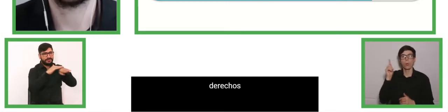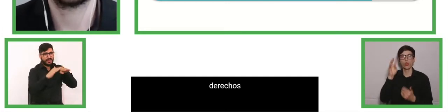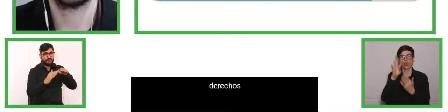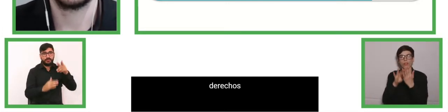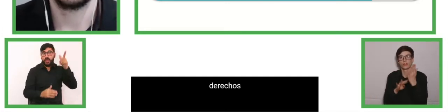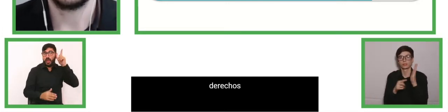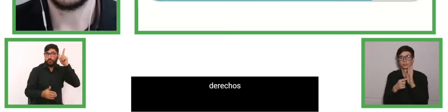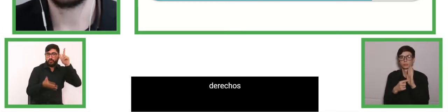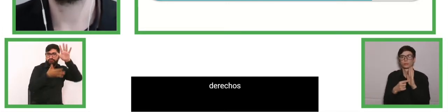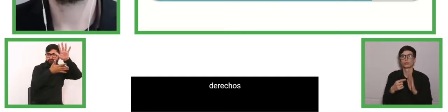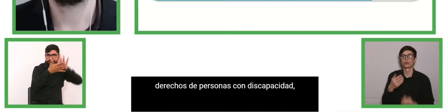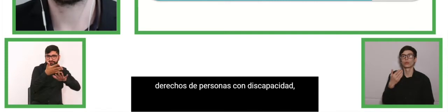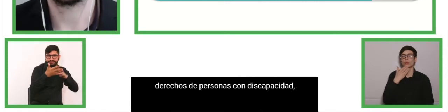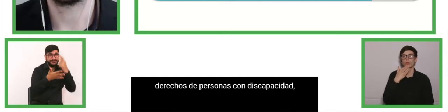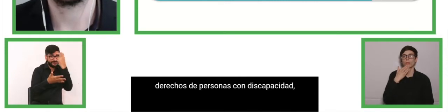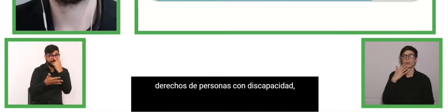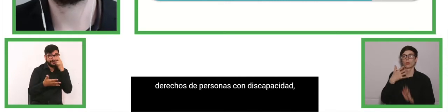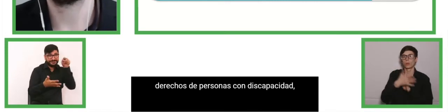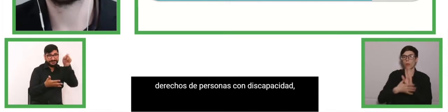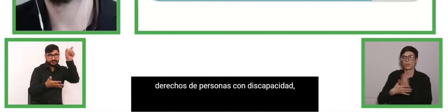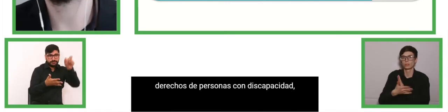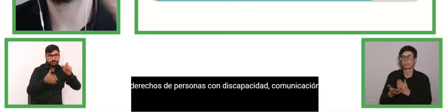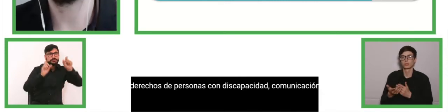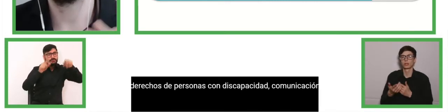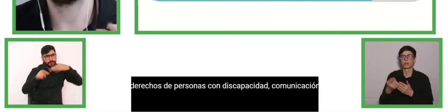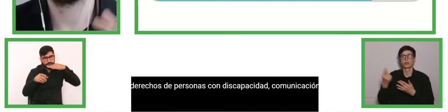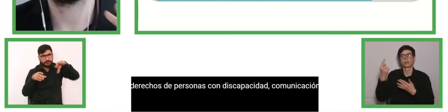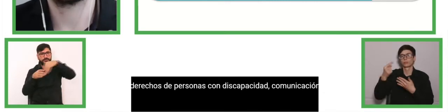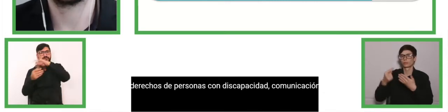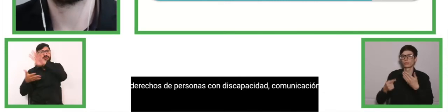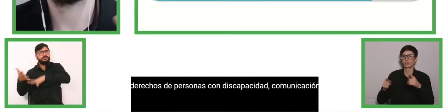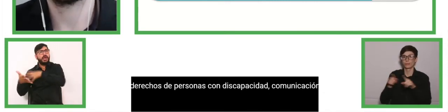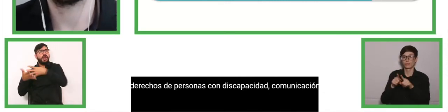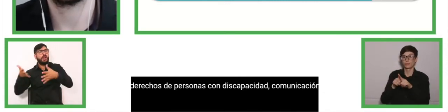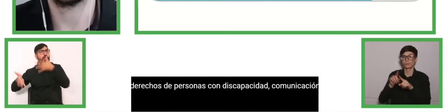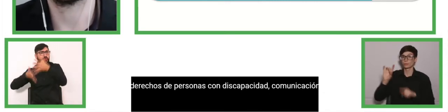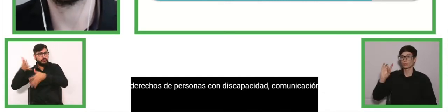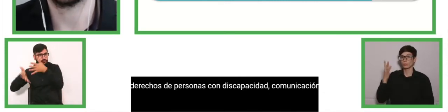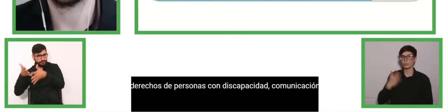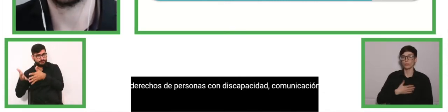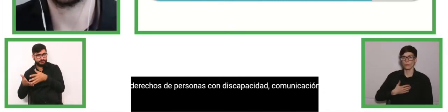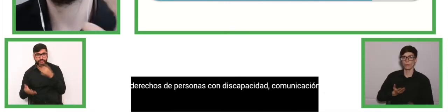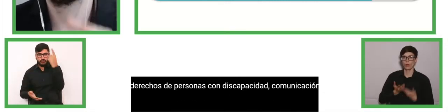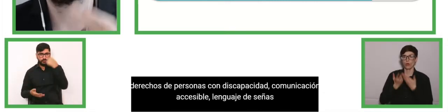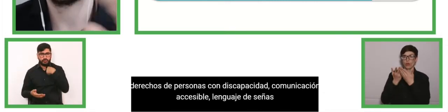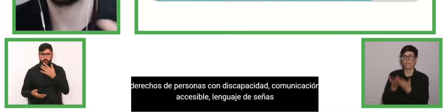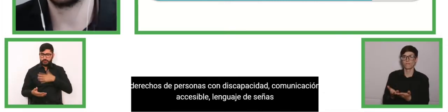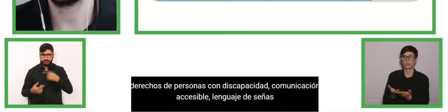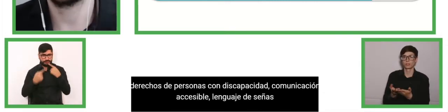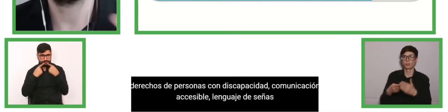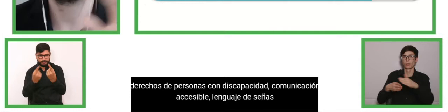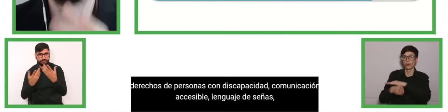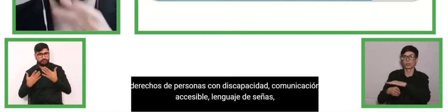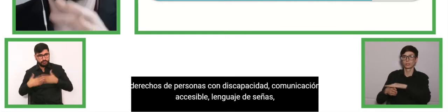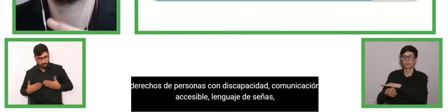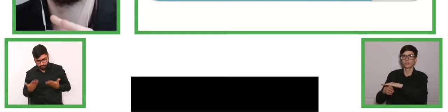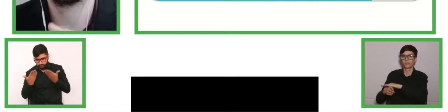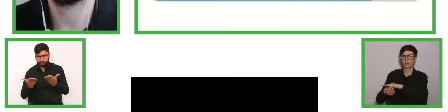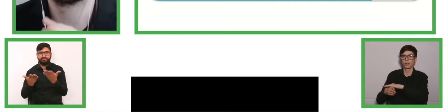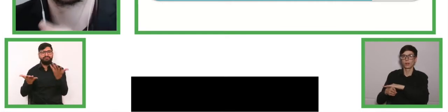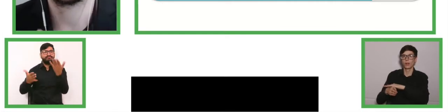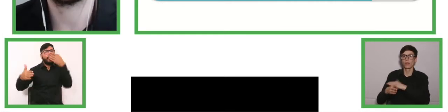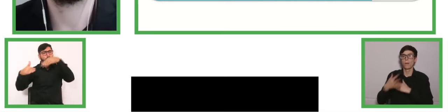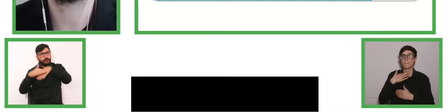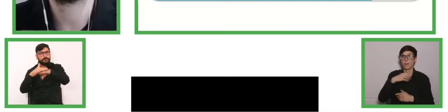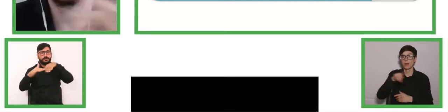language. Our uniqueness is that we offer total accessibility in communication, allowing youth with and without disabilities